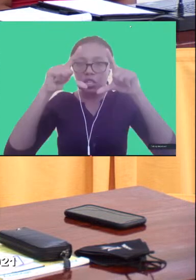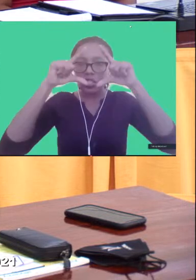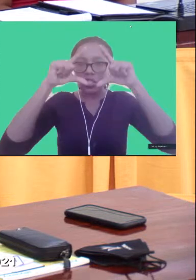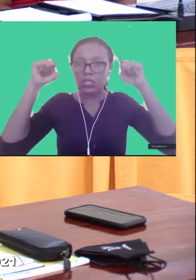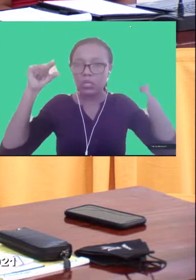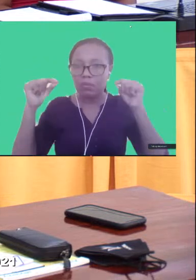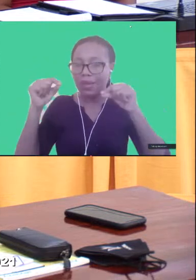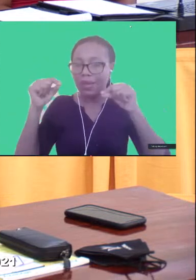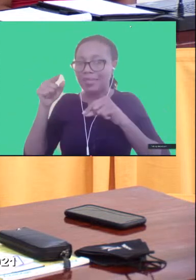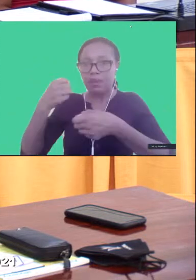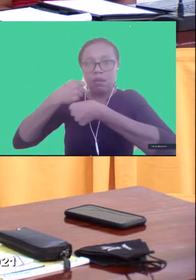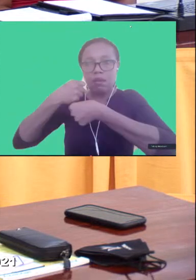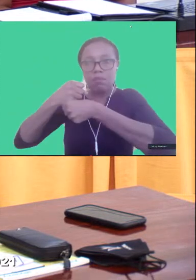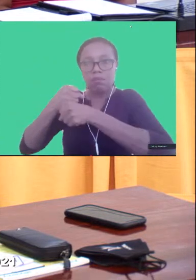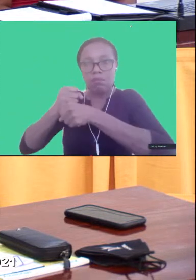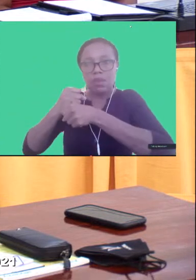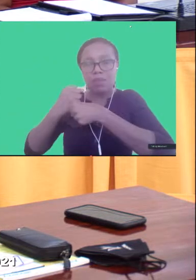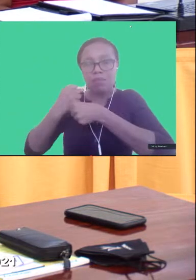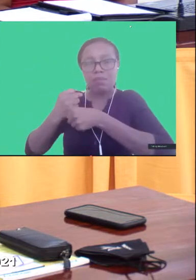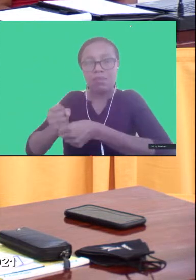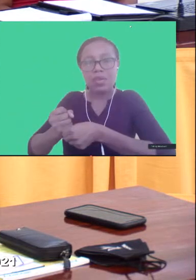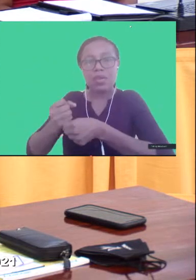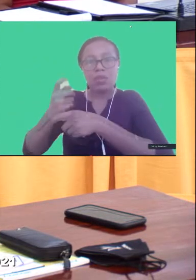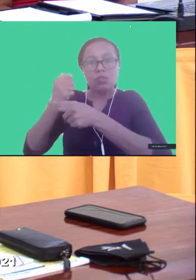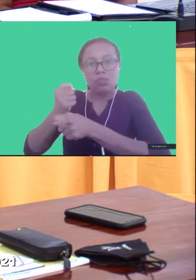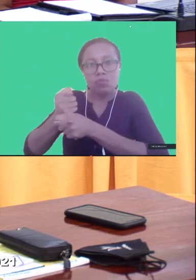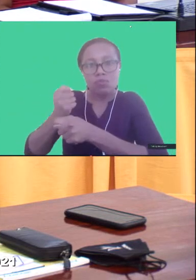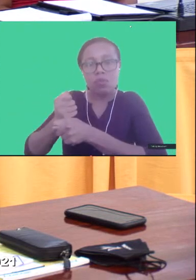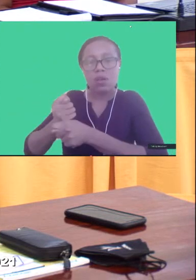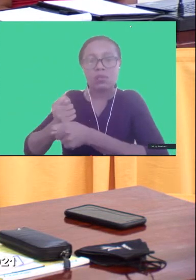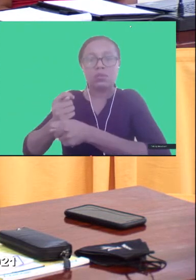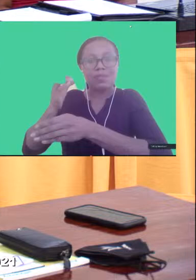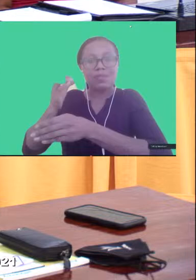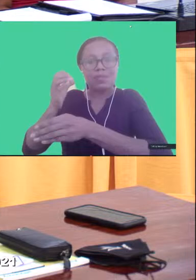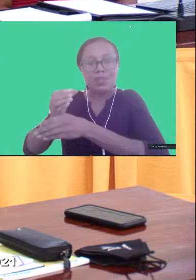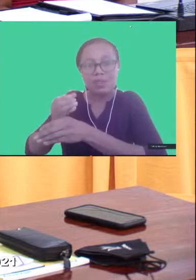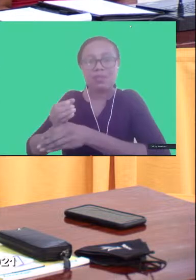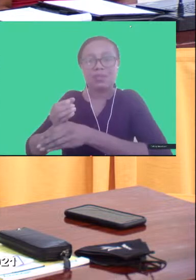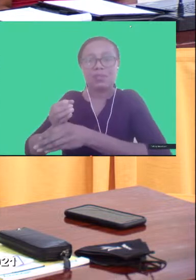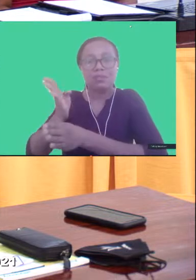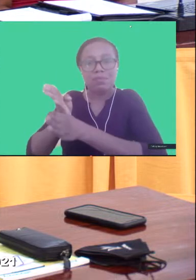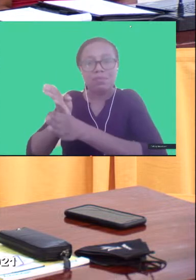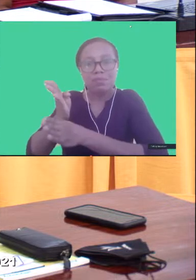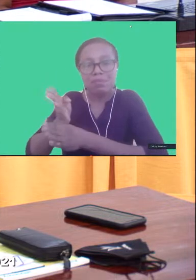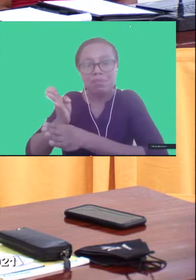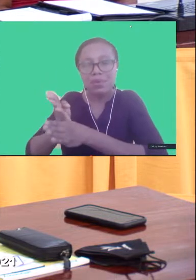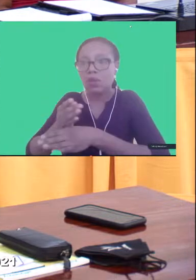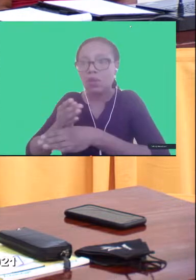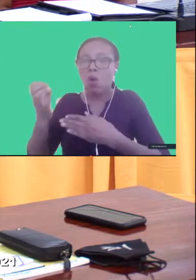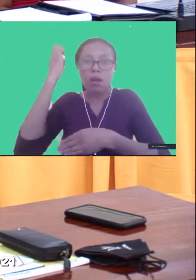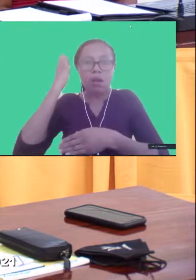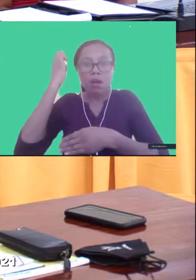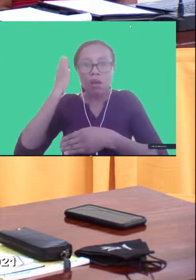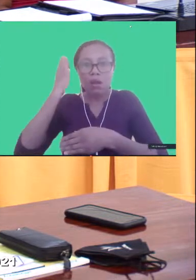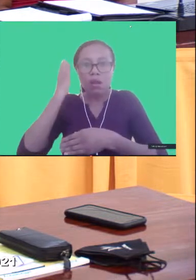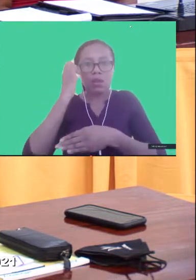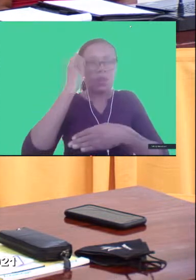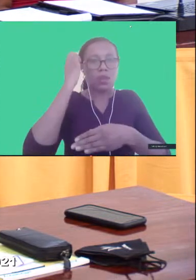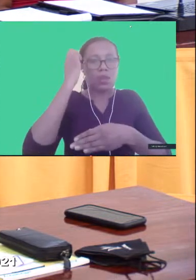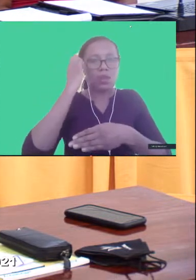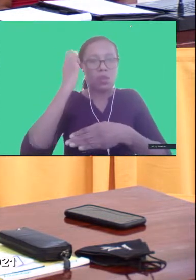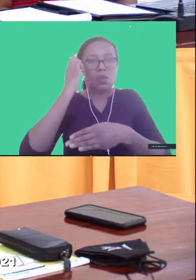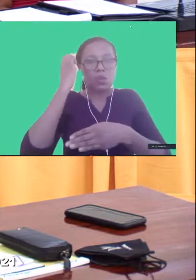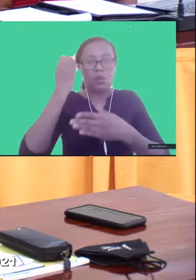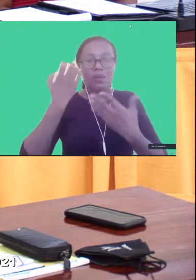from, are very short windows. So they're talking about planning production over 5 years.